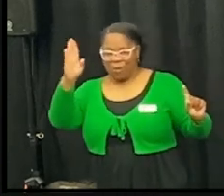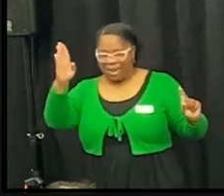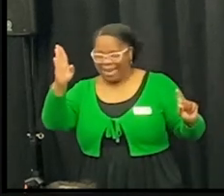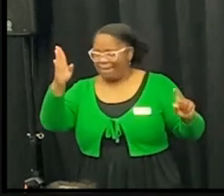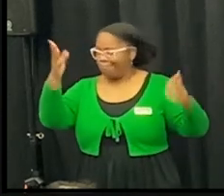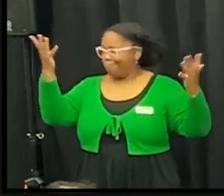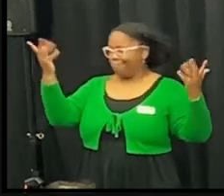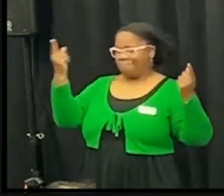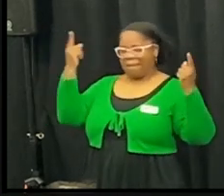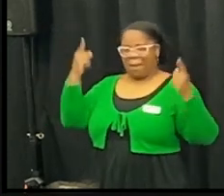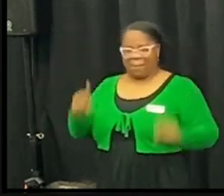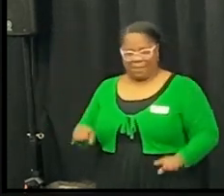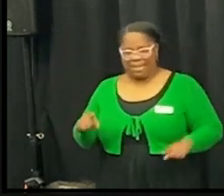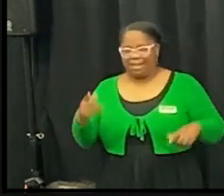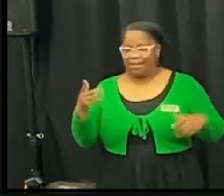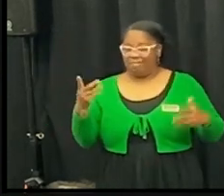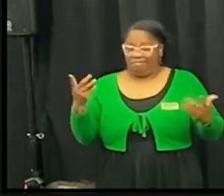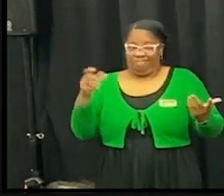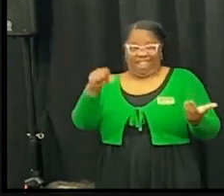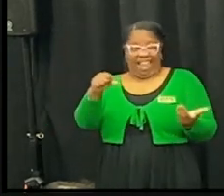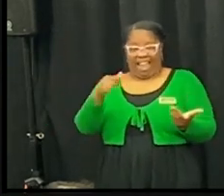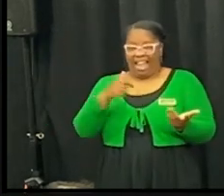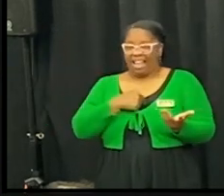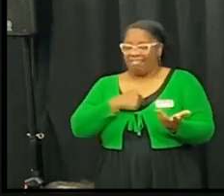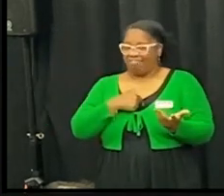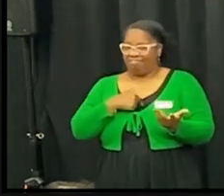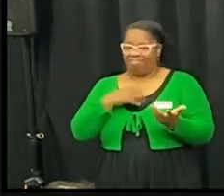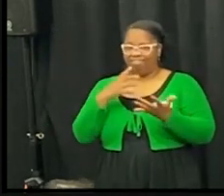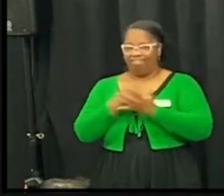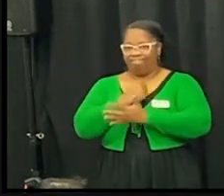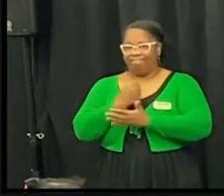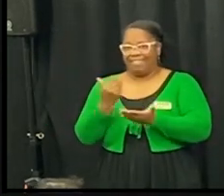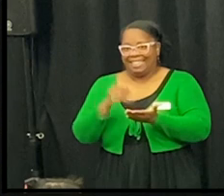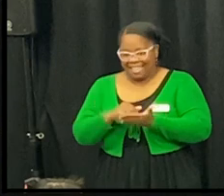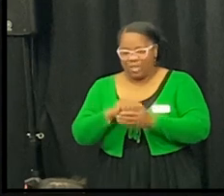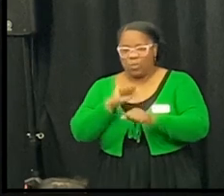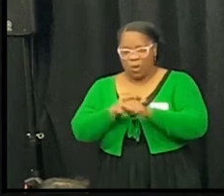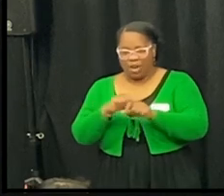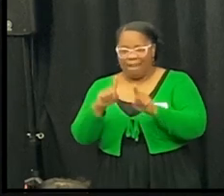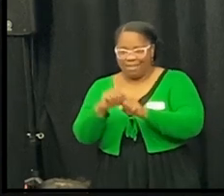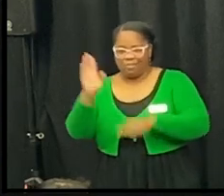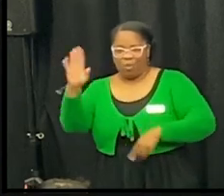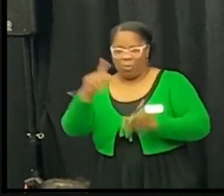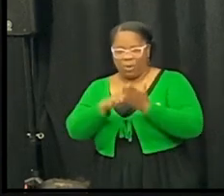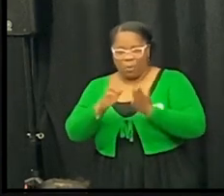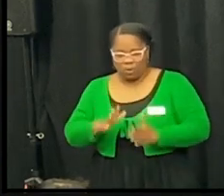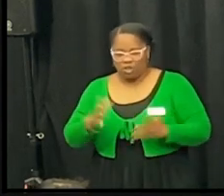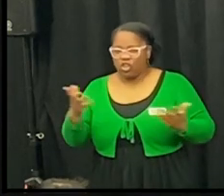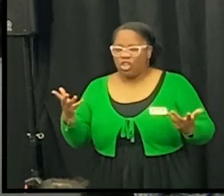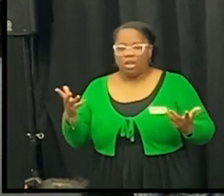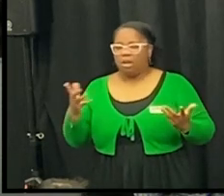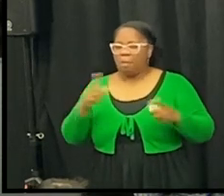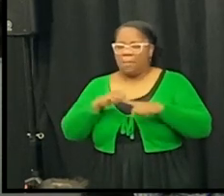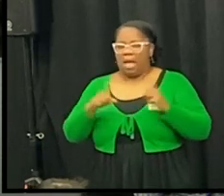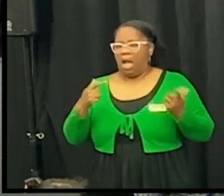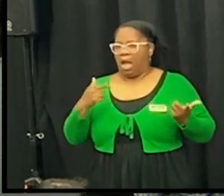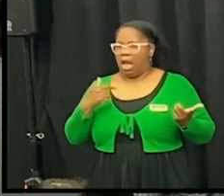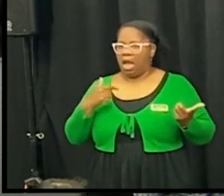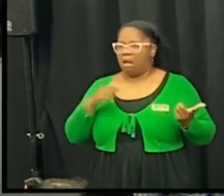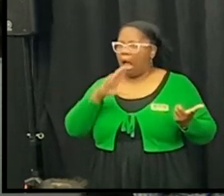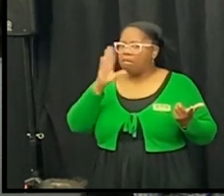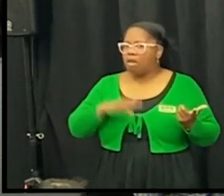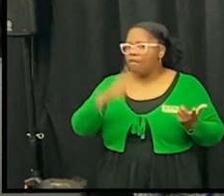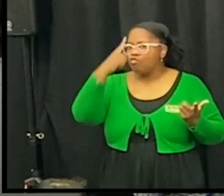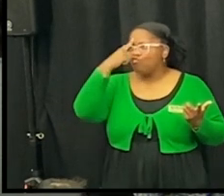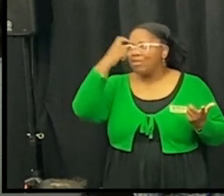somehow I got to work as a Broadway composer. But I did not dream